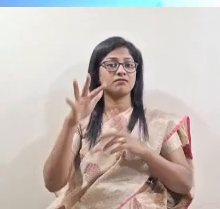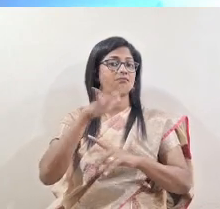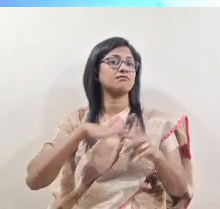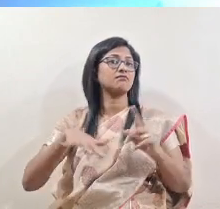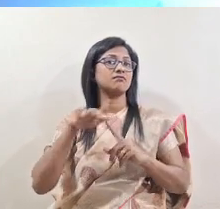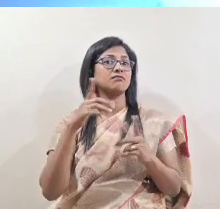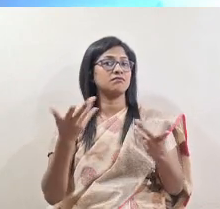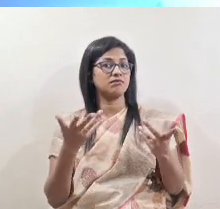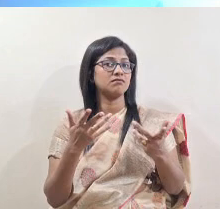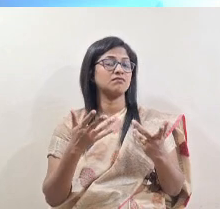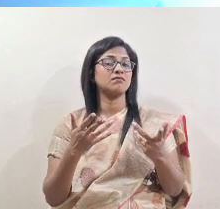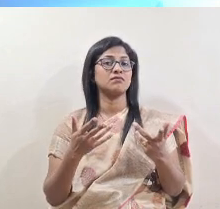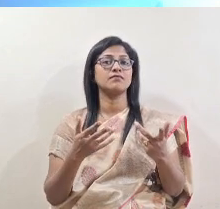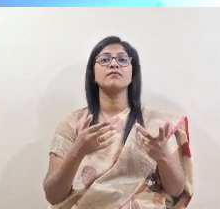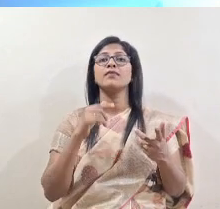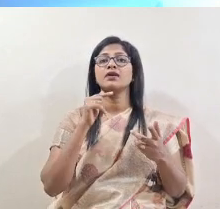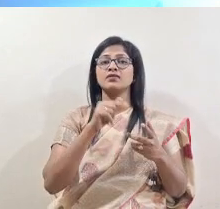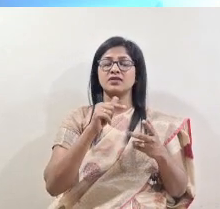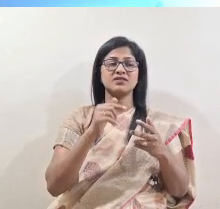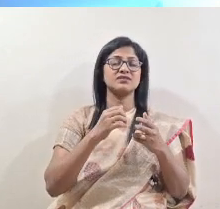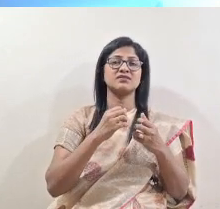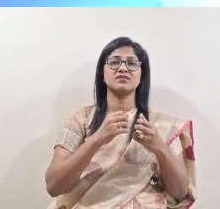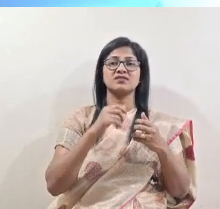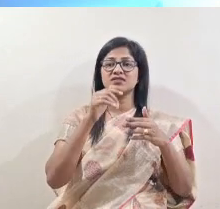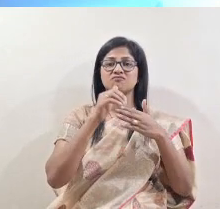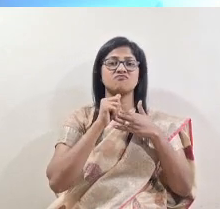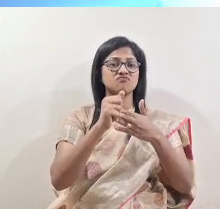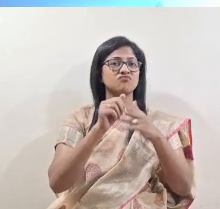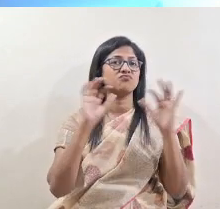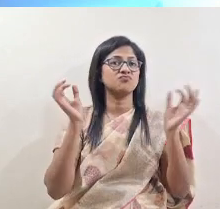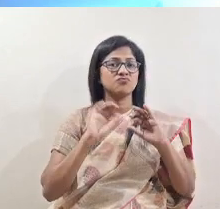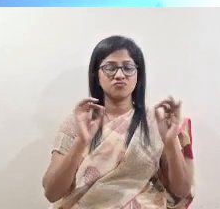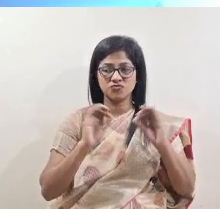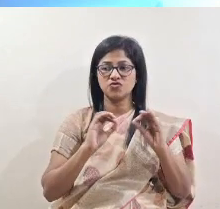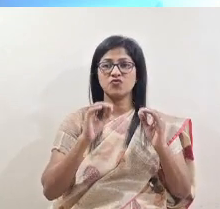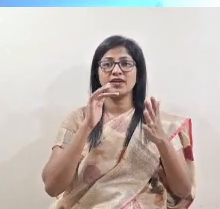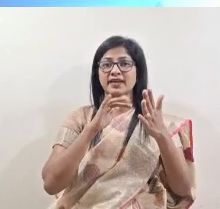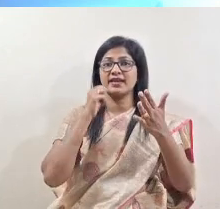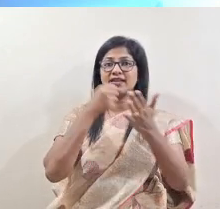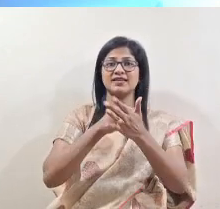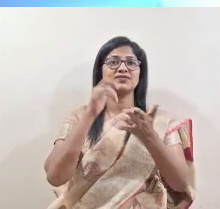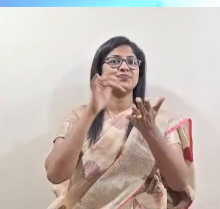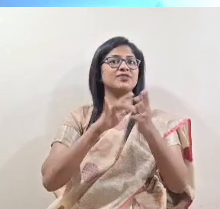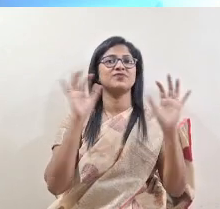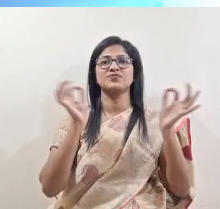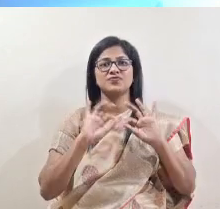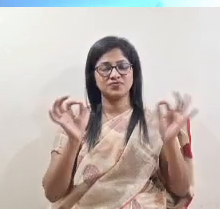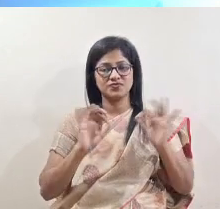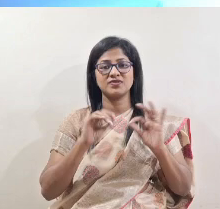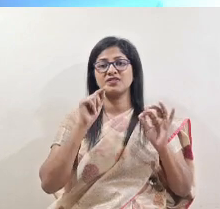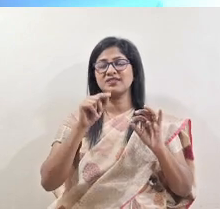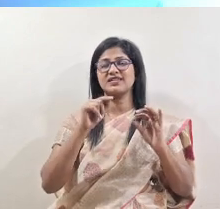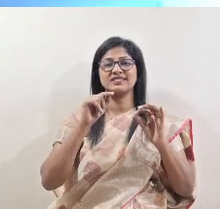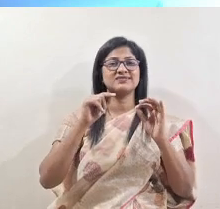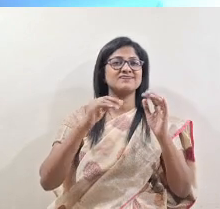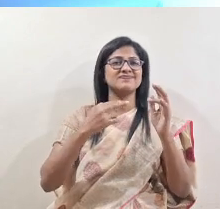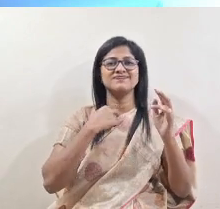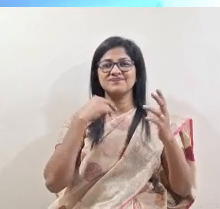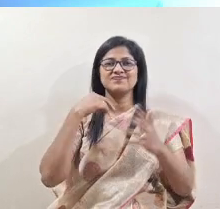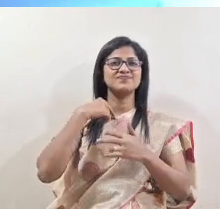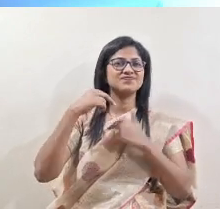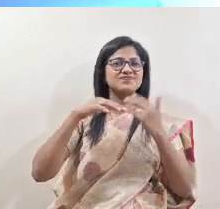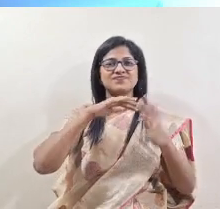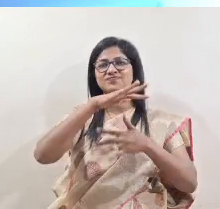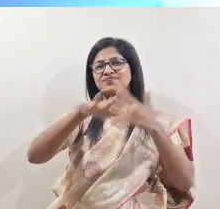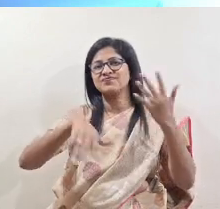shopping area? Because there is a lot of, they are not guided by a certain destination. It's more of